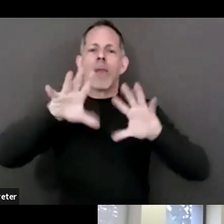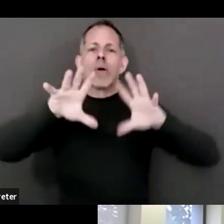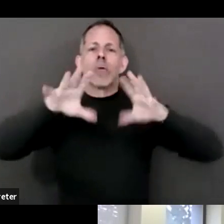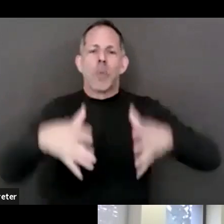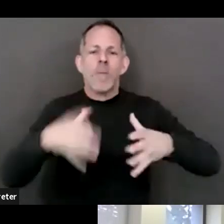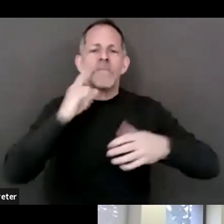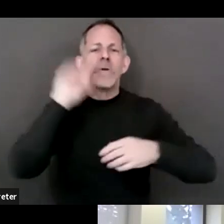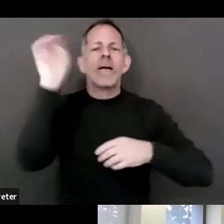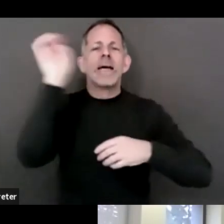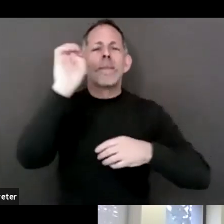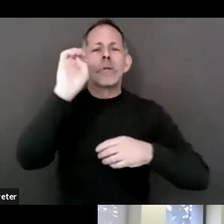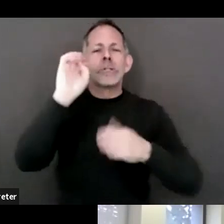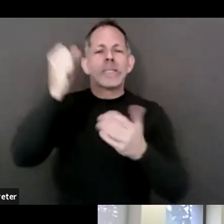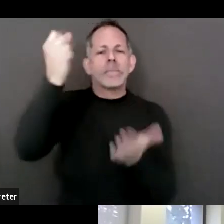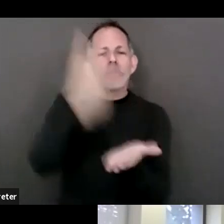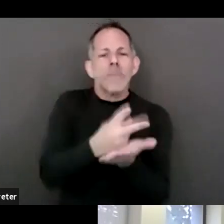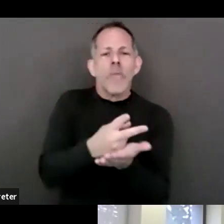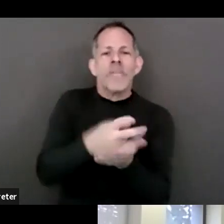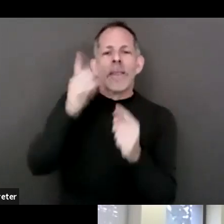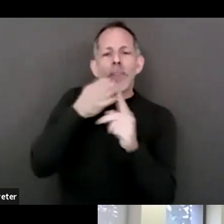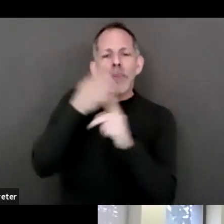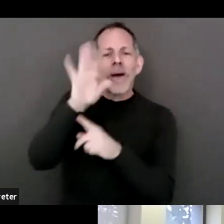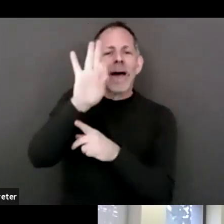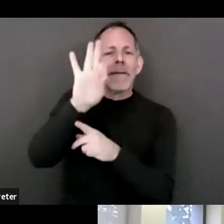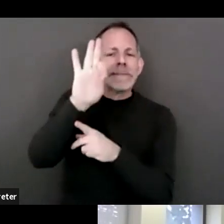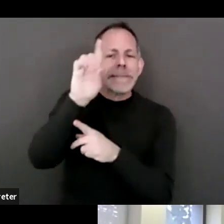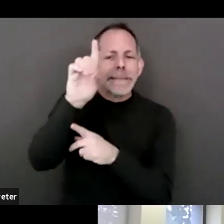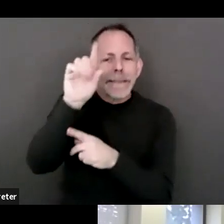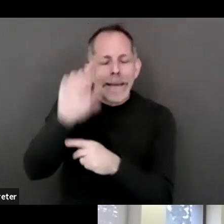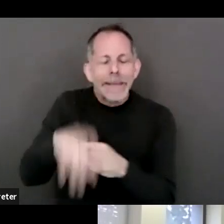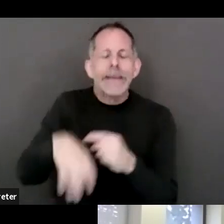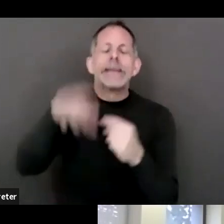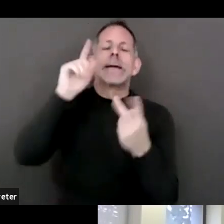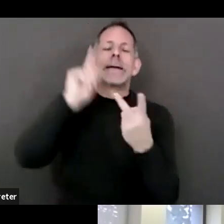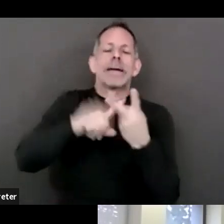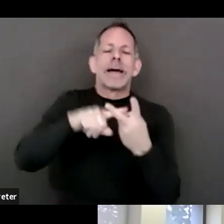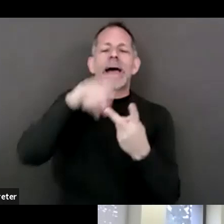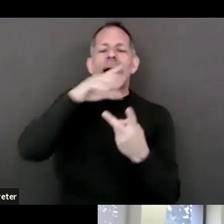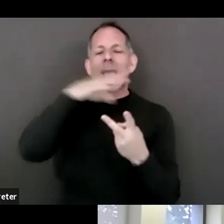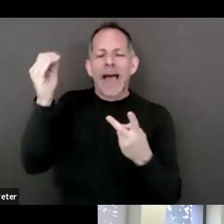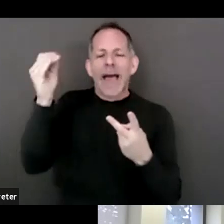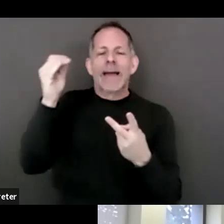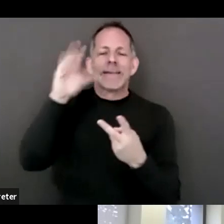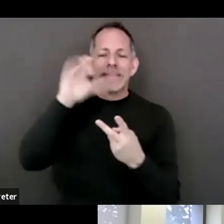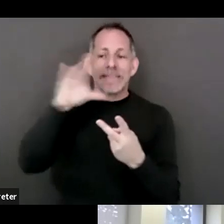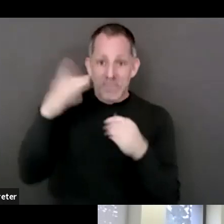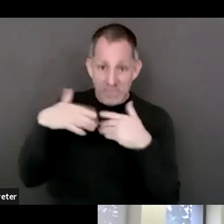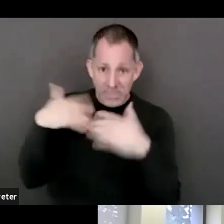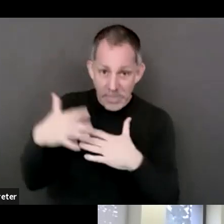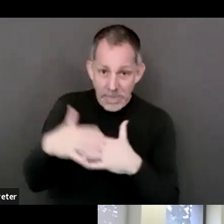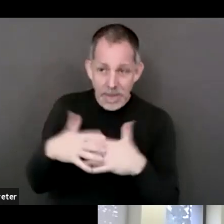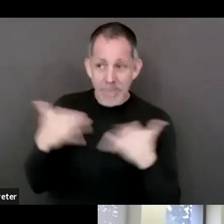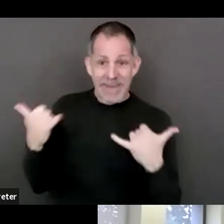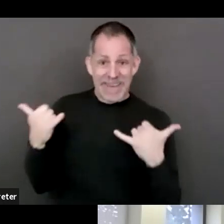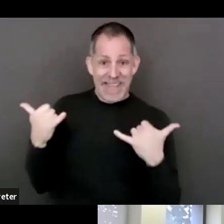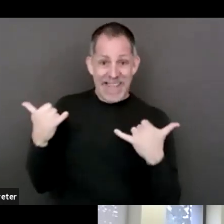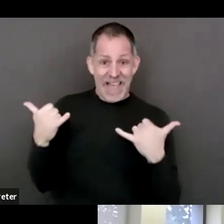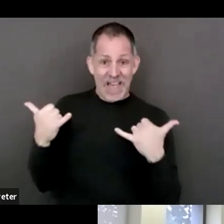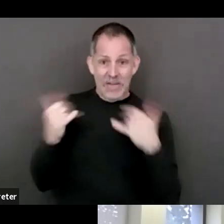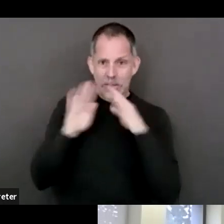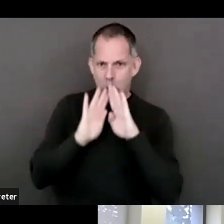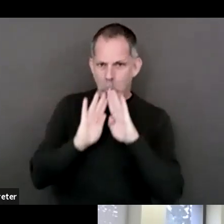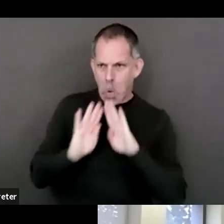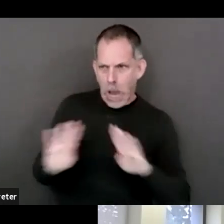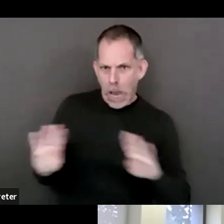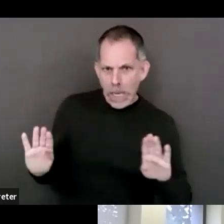of age. But I've heard nothing further about where that's going. If you look on the FDA website,